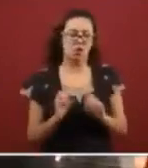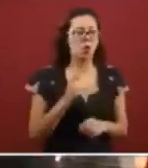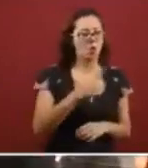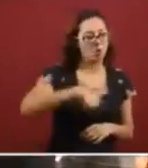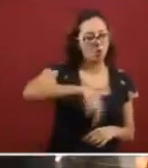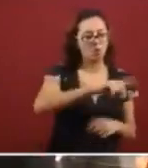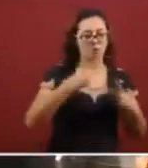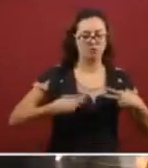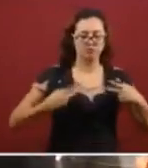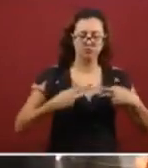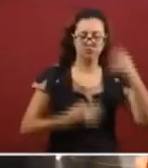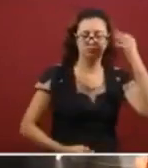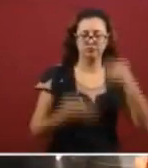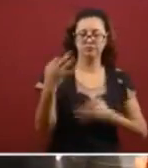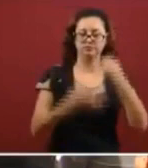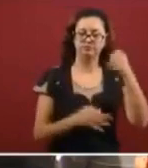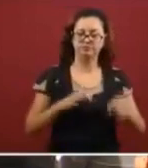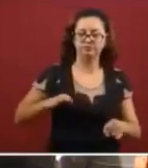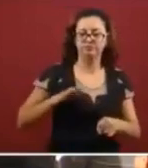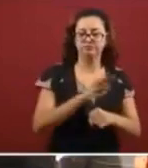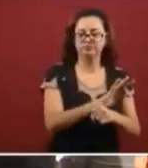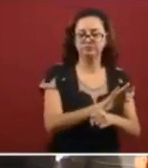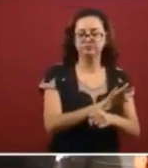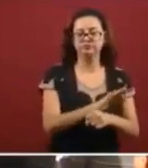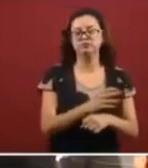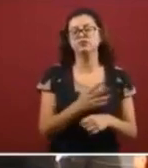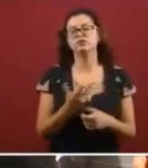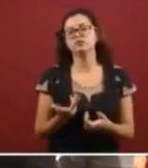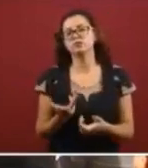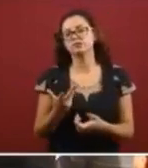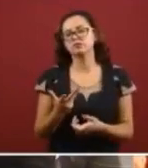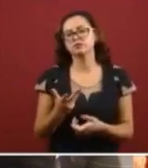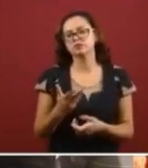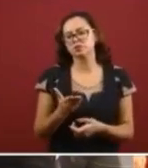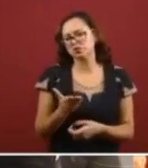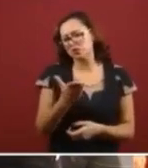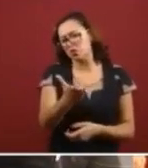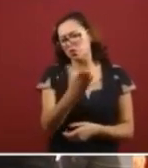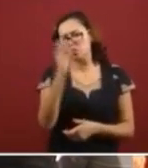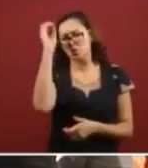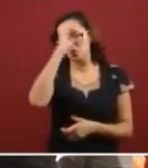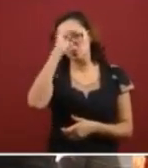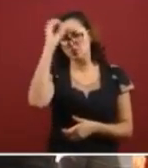who's got the reason or the right regarding a posture and